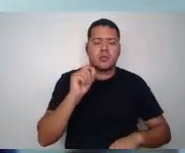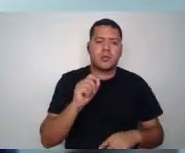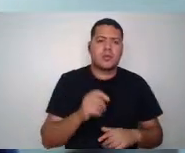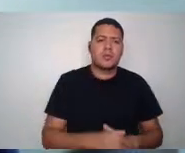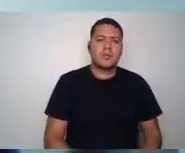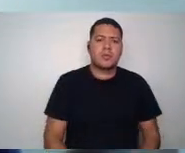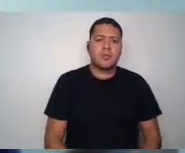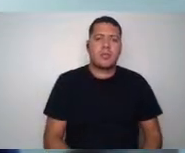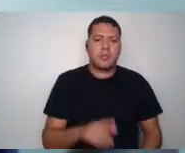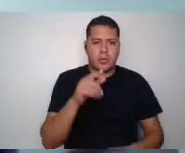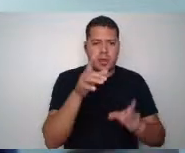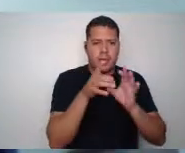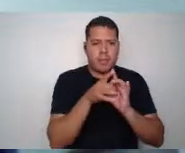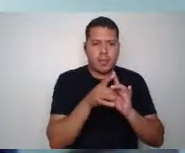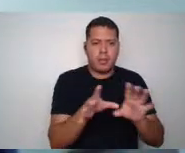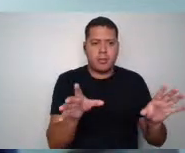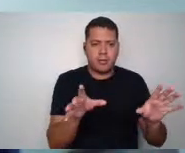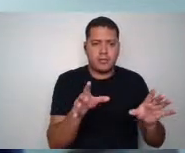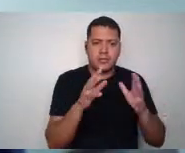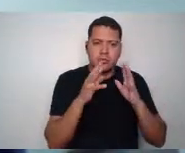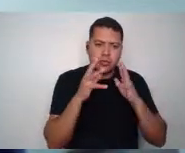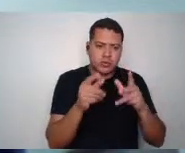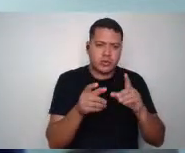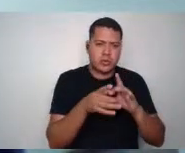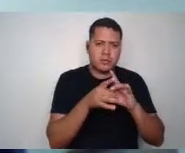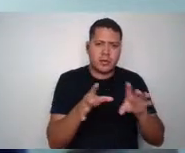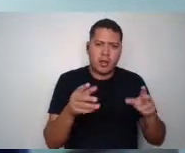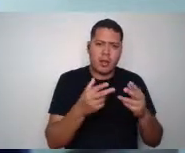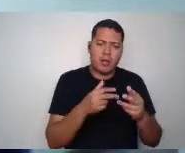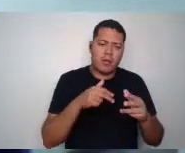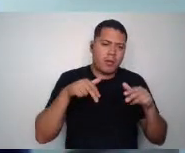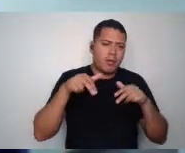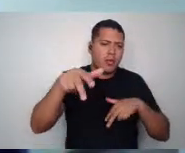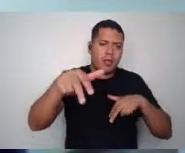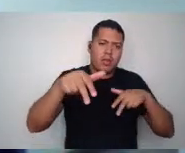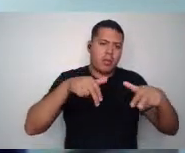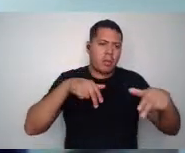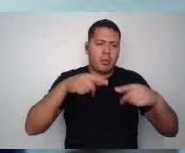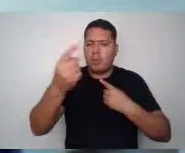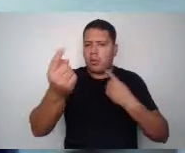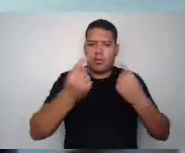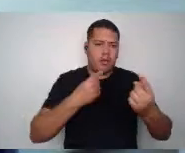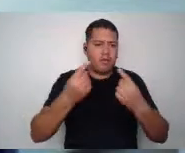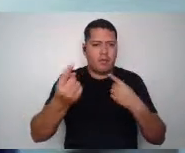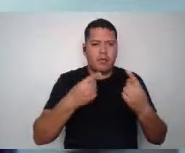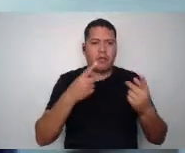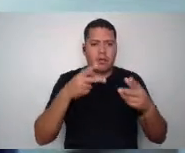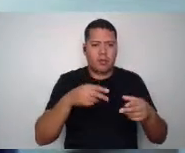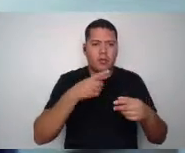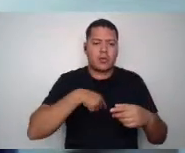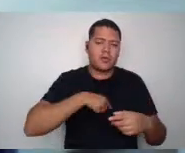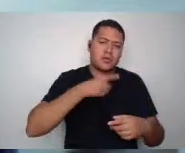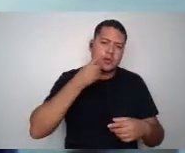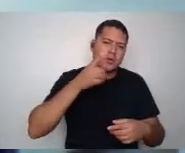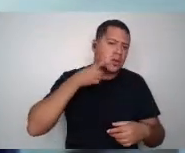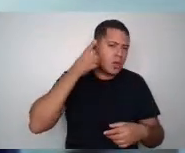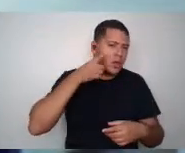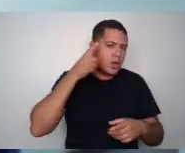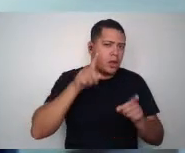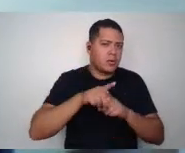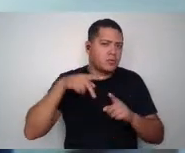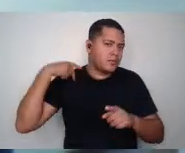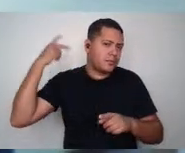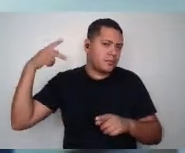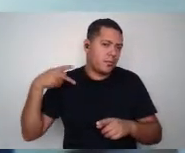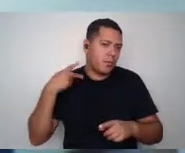and they said that the rights and the freedoms, for example, the locomotion